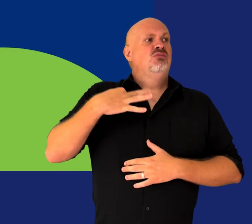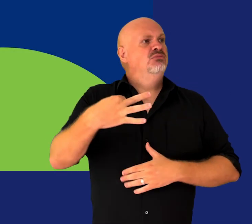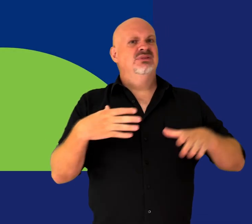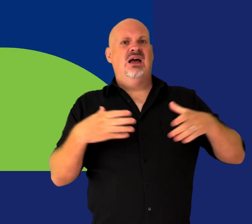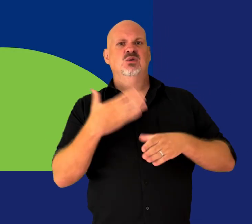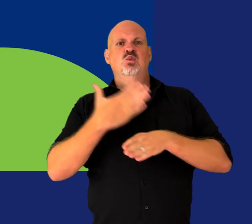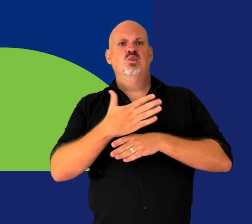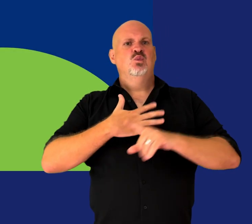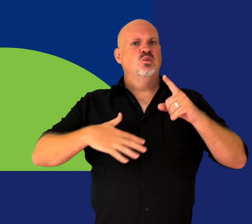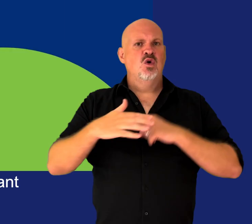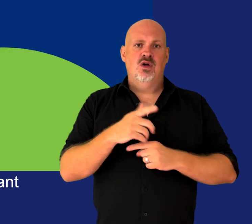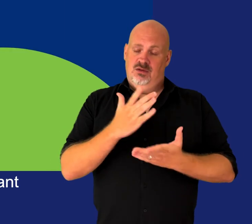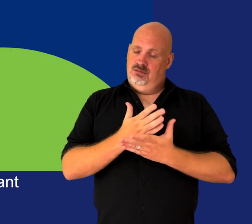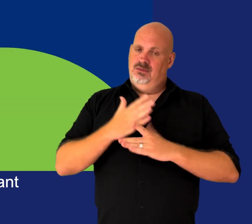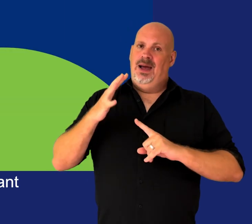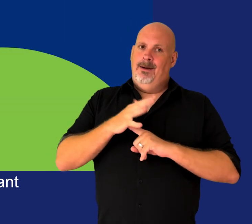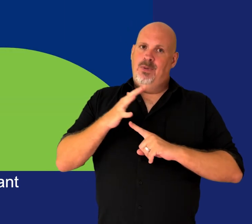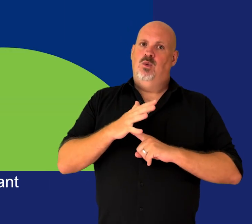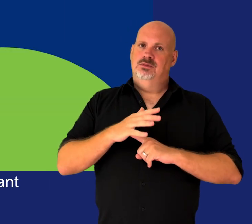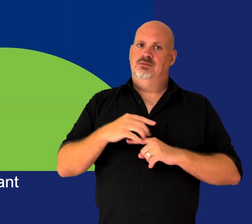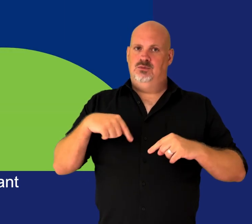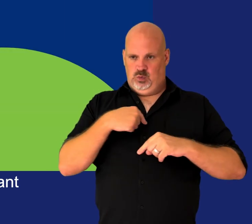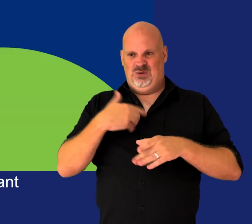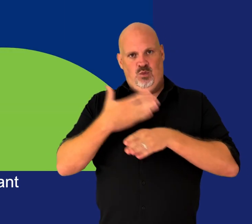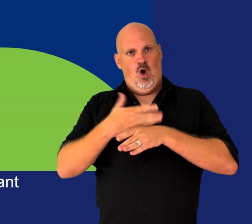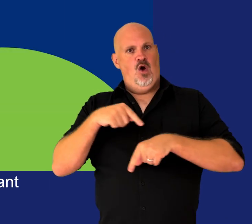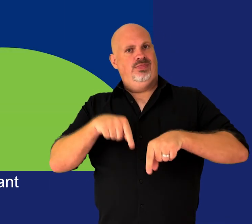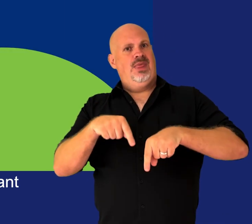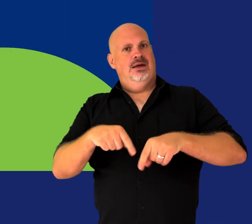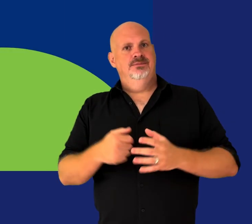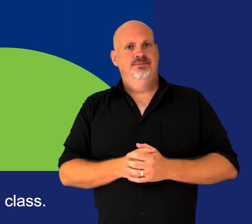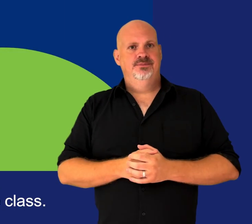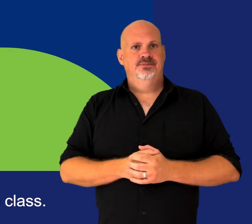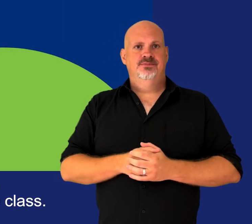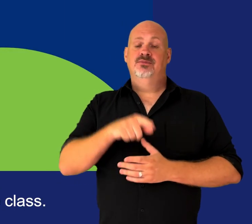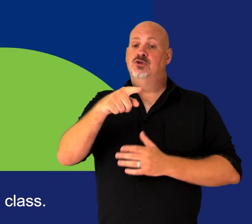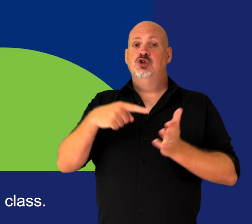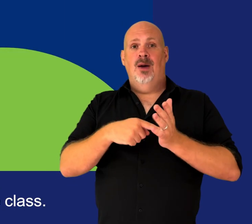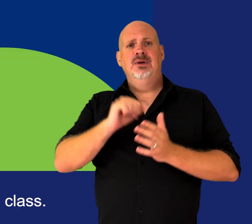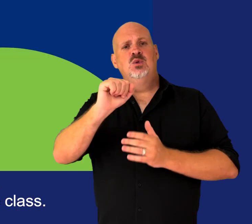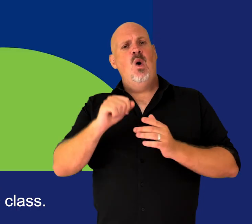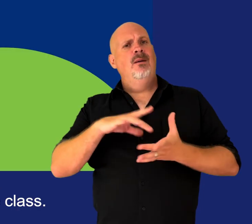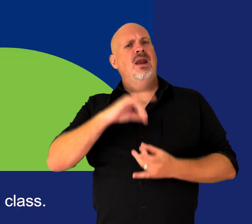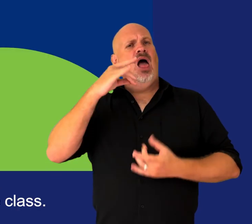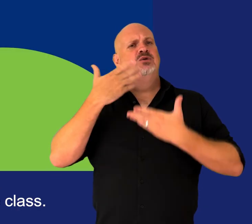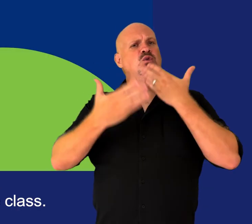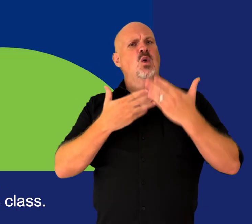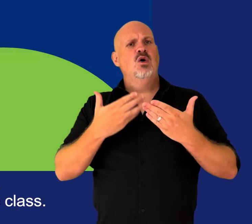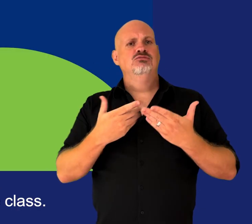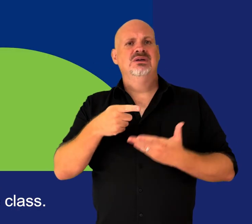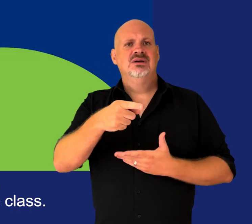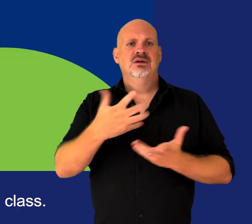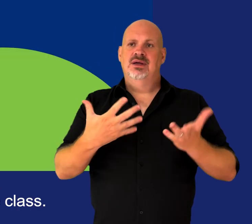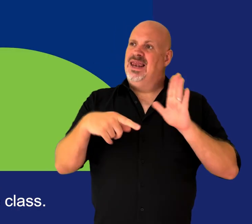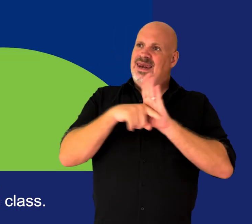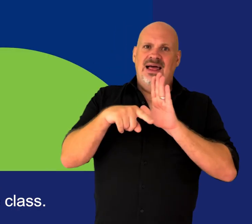flagging representation among the workforce. That's something that's really important to us and that we're working on. Thomas, again, your Pilates story,